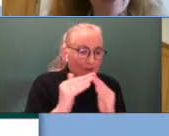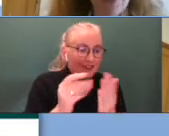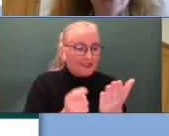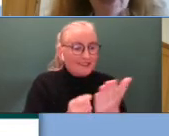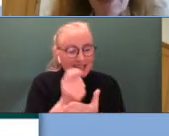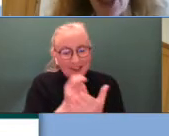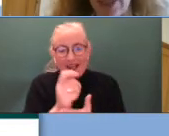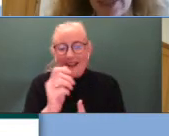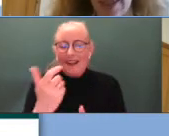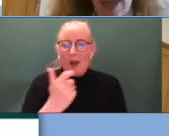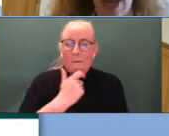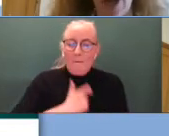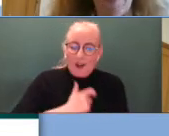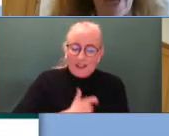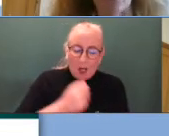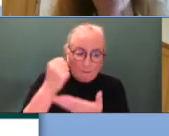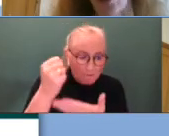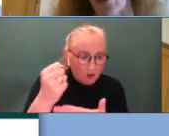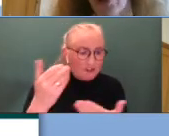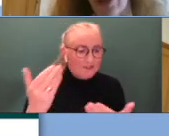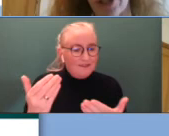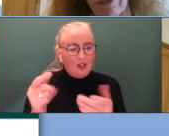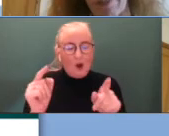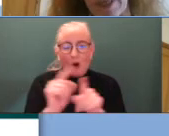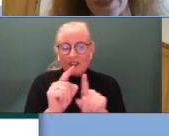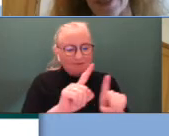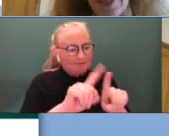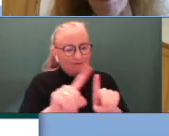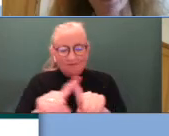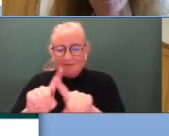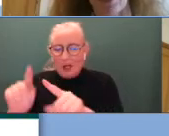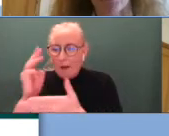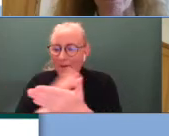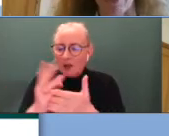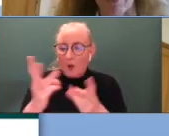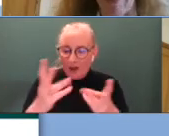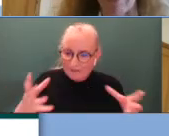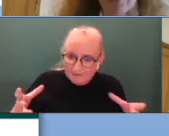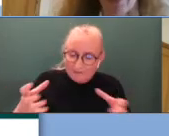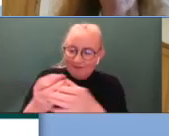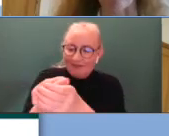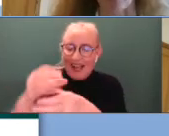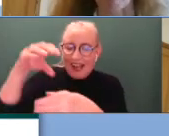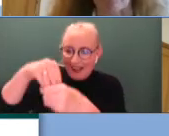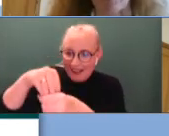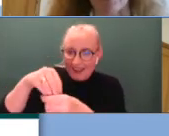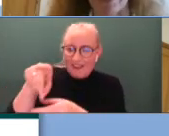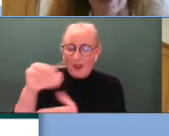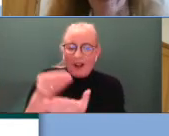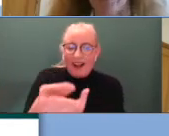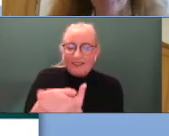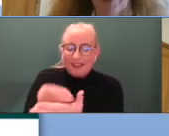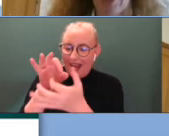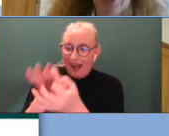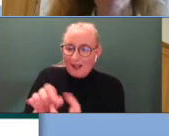arrangements, personalised budgets, and all the other different pieces that make up the cost that might be around a person's